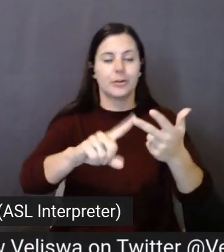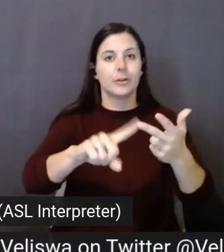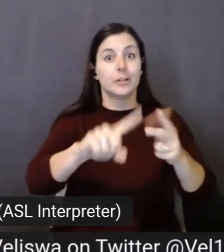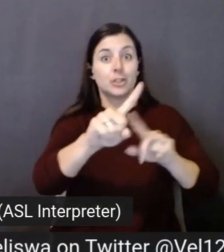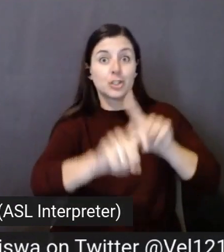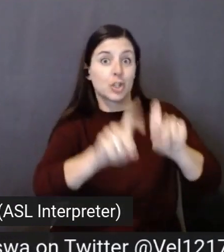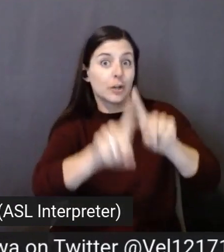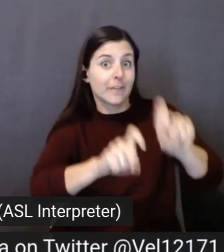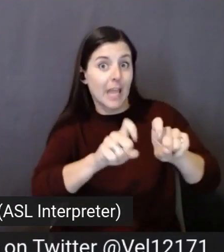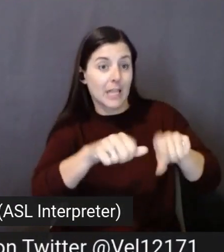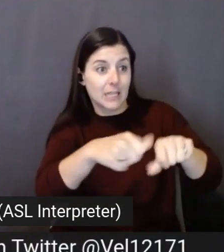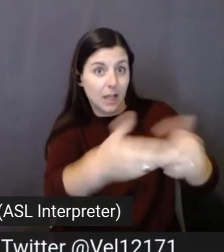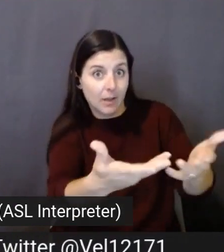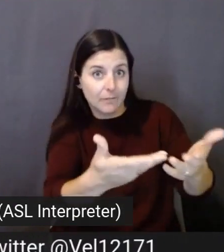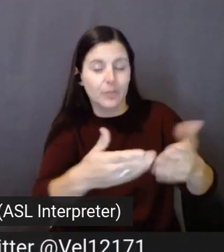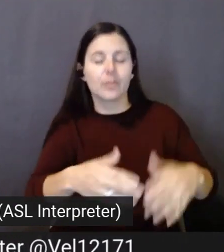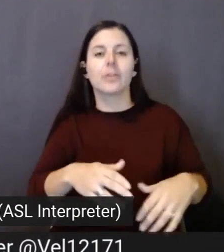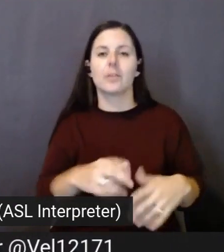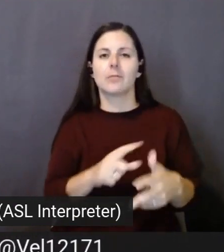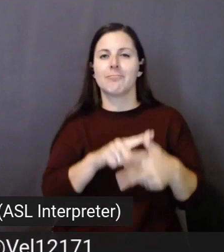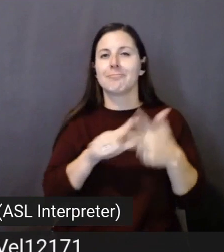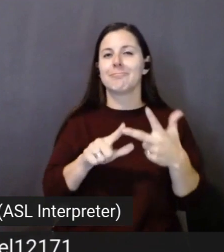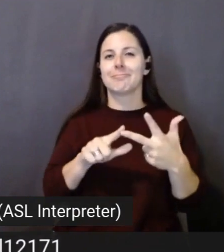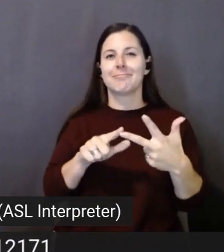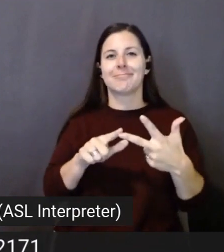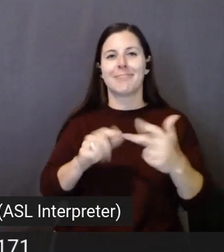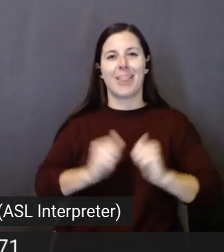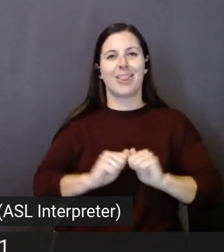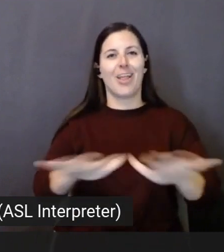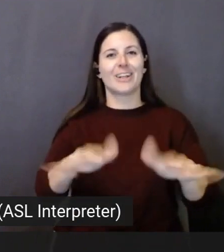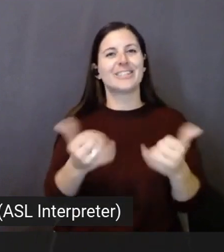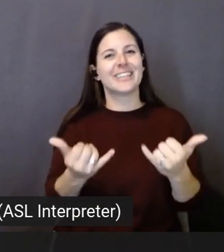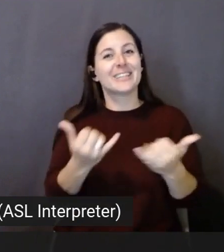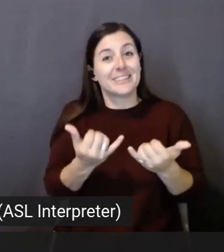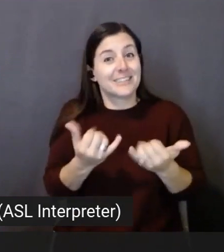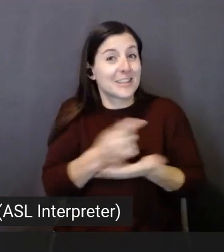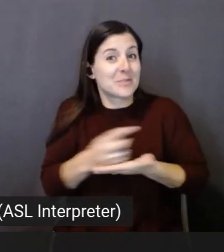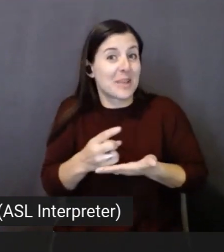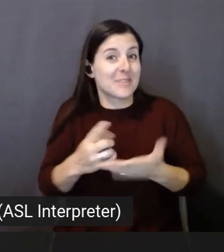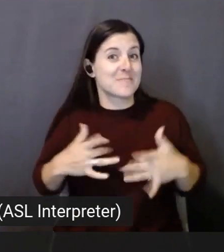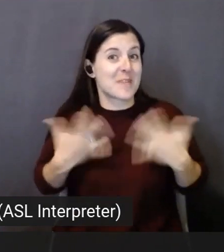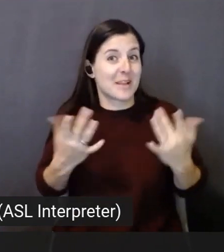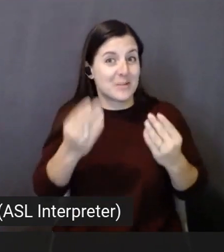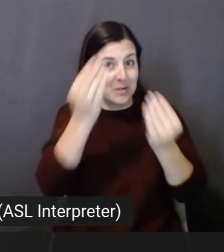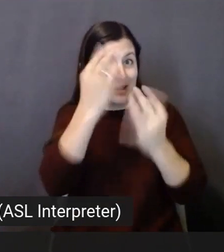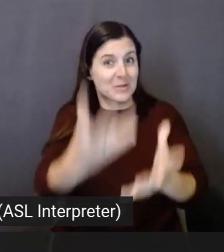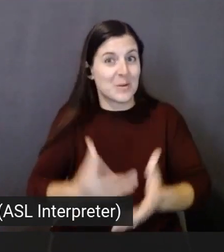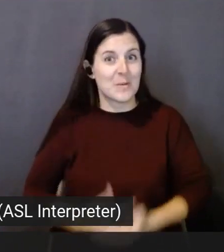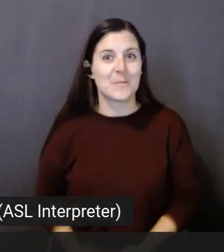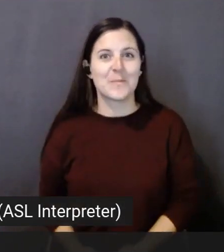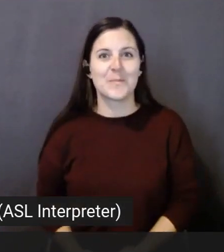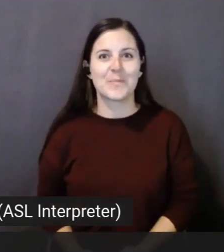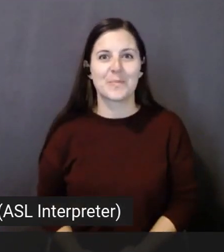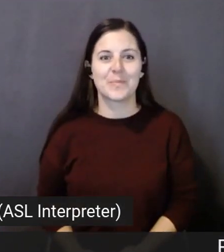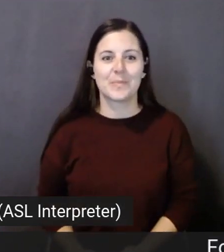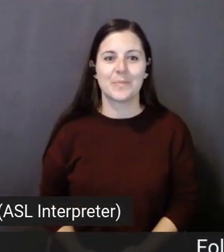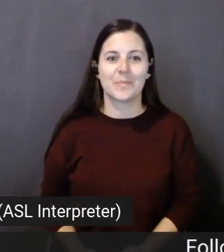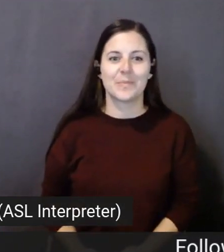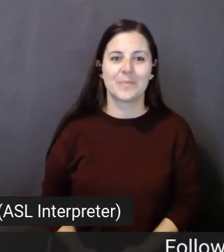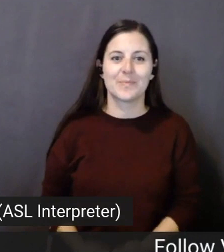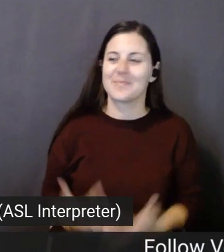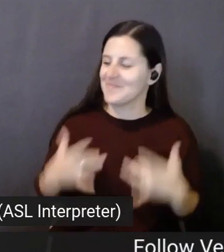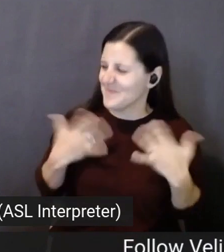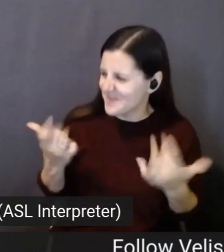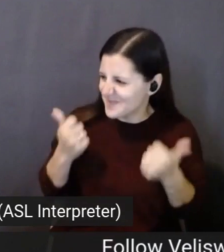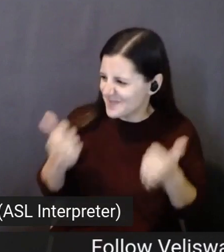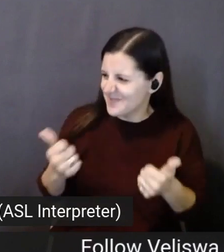that. And so, yeah, those are the 3 things that we launched this week, and we're excited to share more here. Exciting.